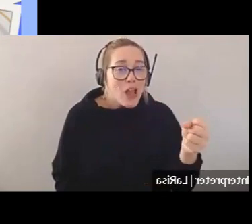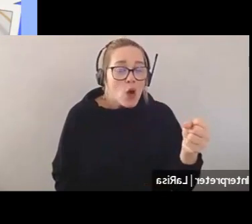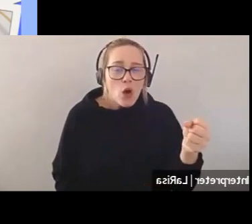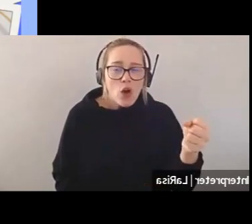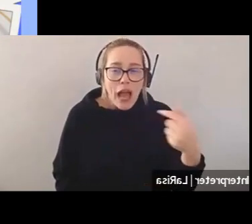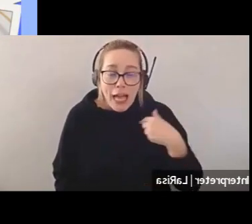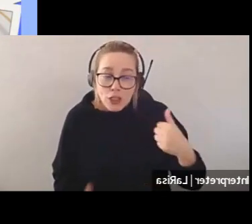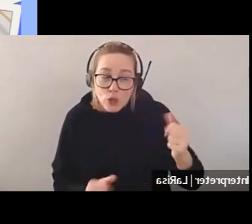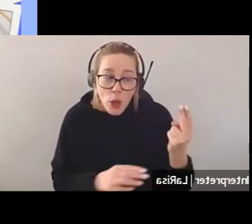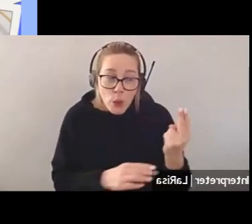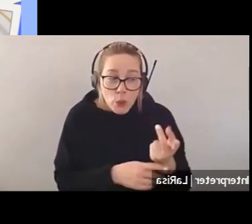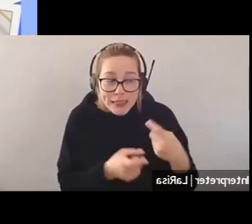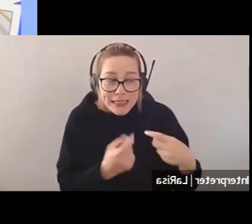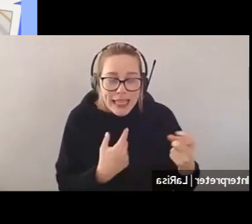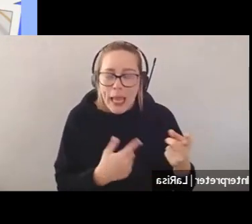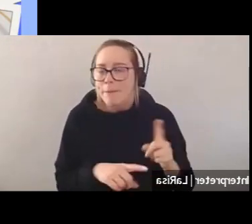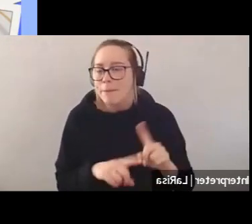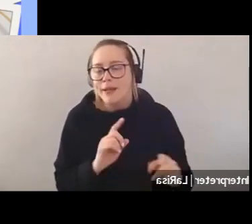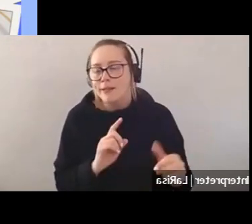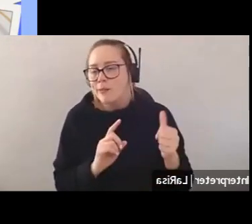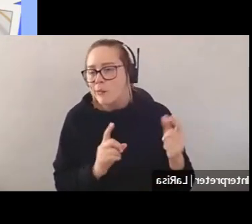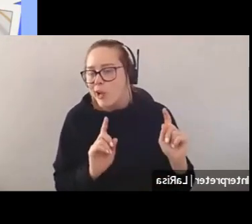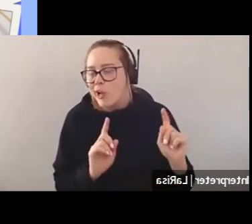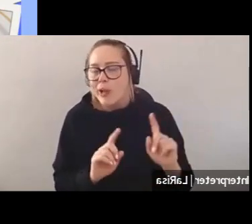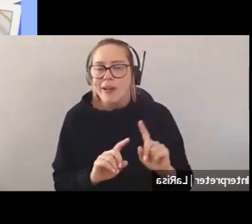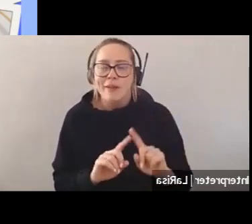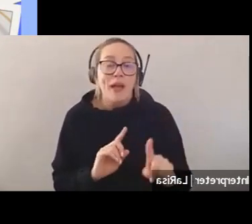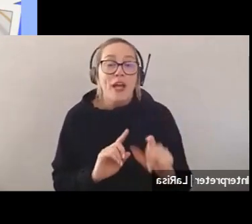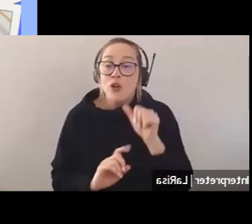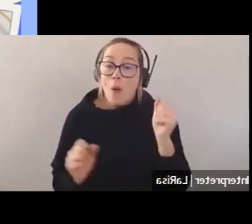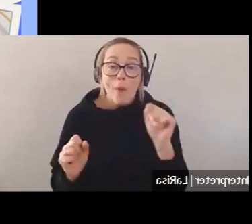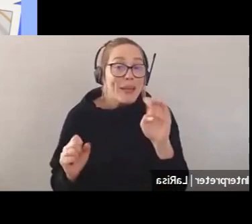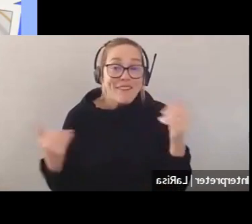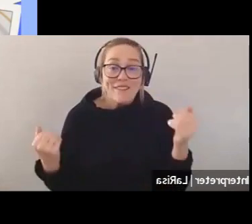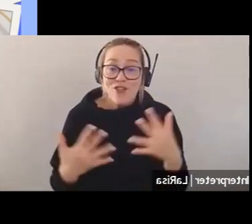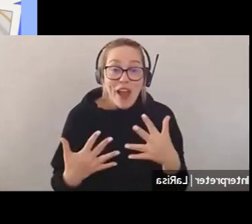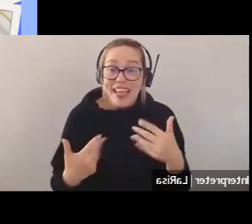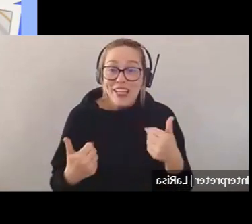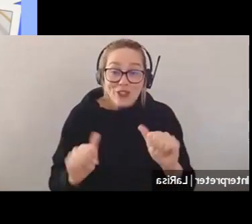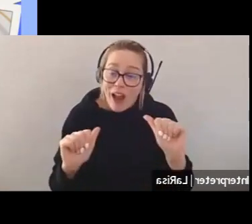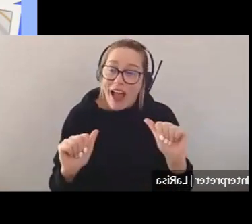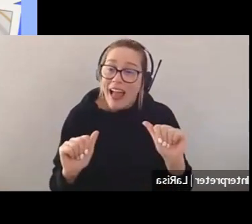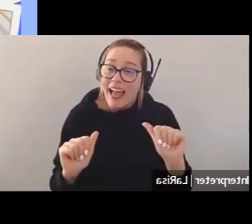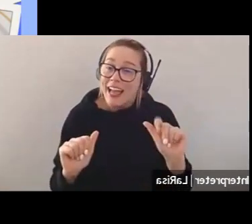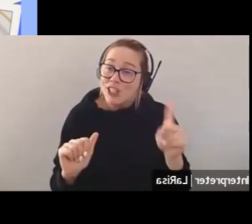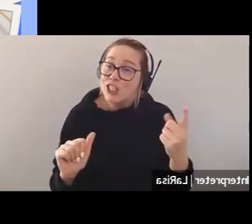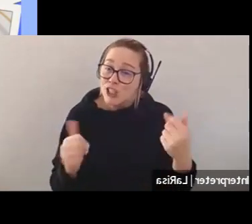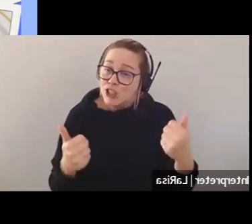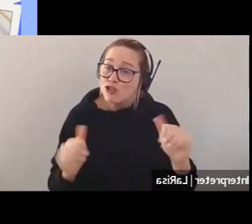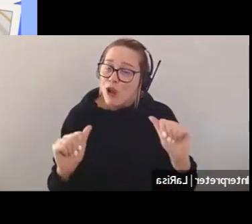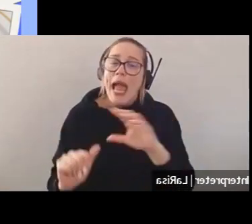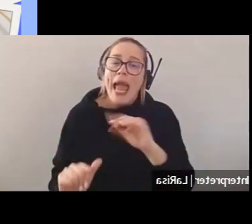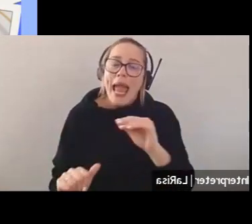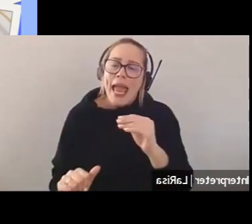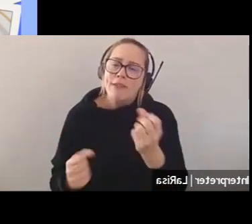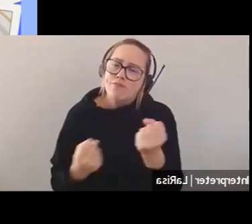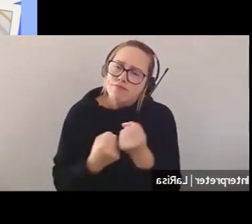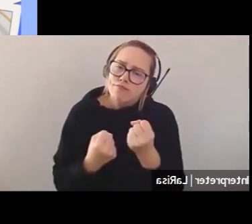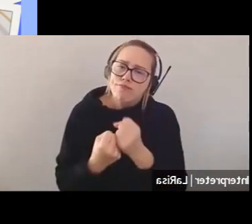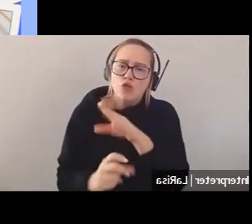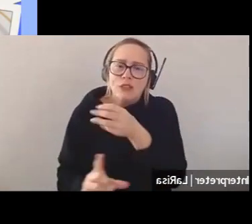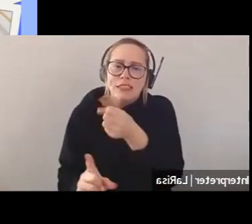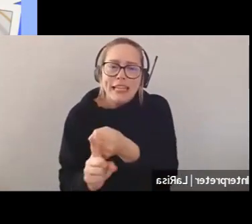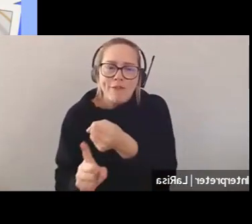turn out the same. So don't be afraid to try. That's another thing. Don't be afraid to try and speak up for yourself.